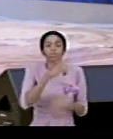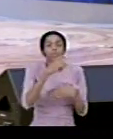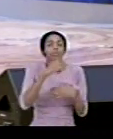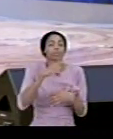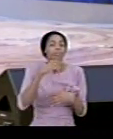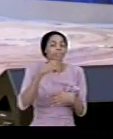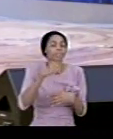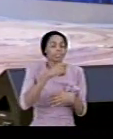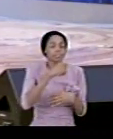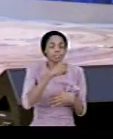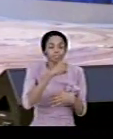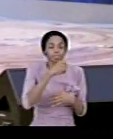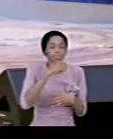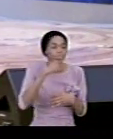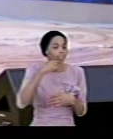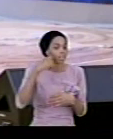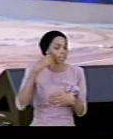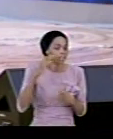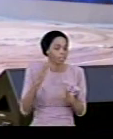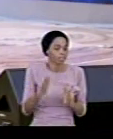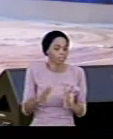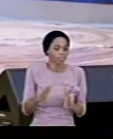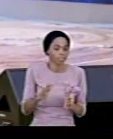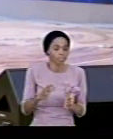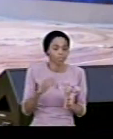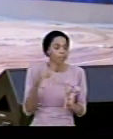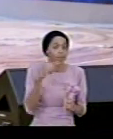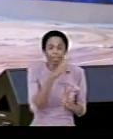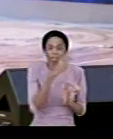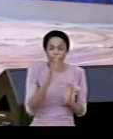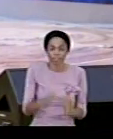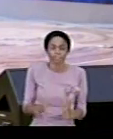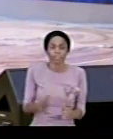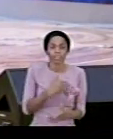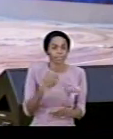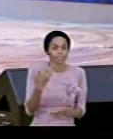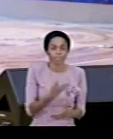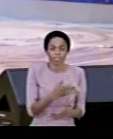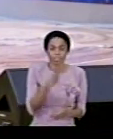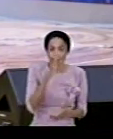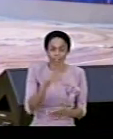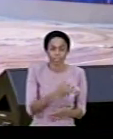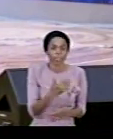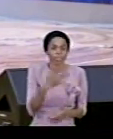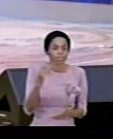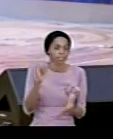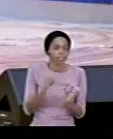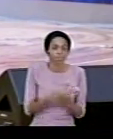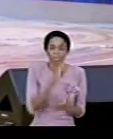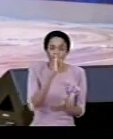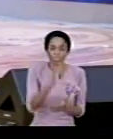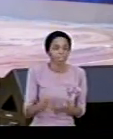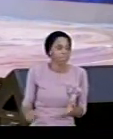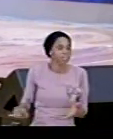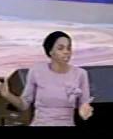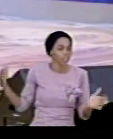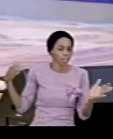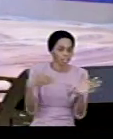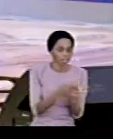persons. And if there be any other thing that is contrary to